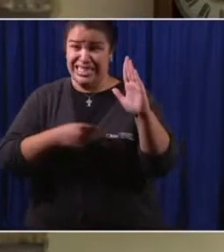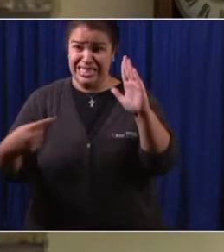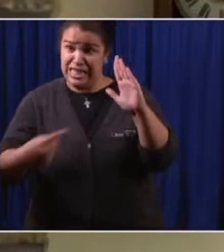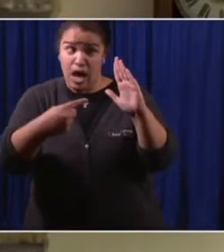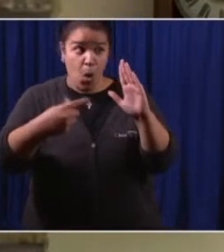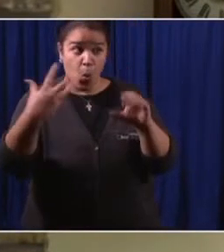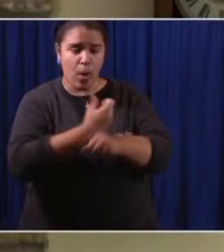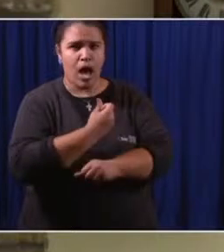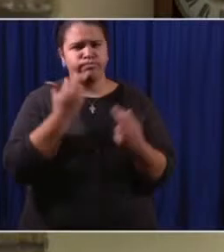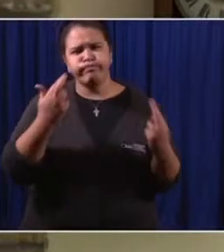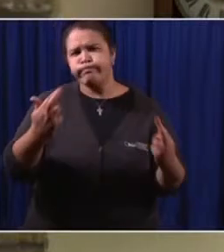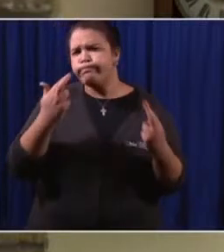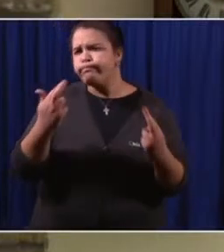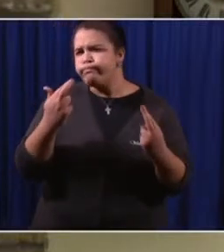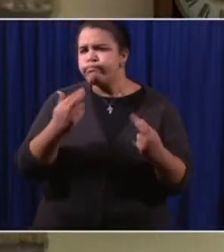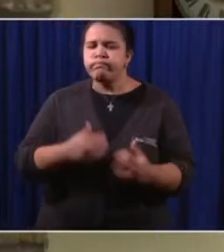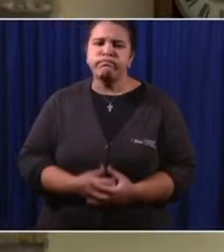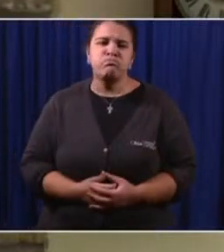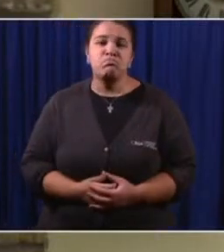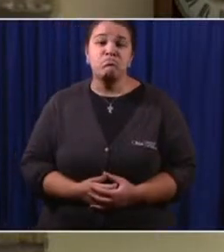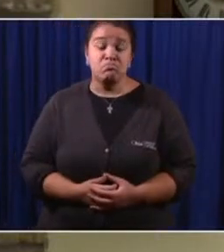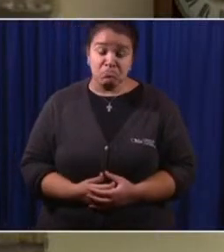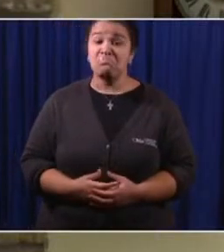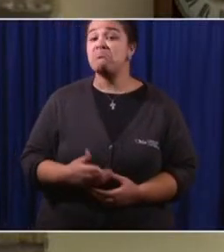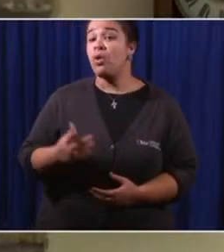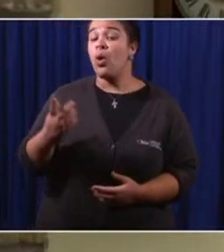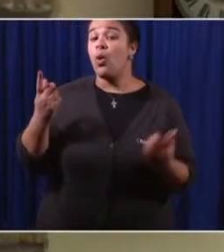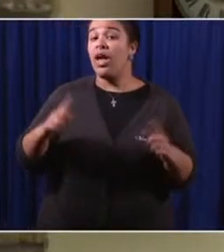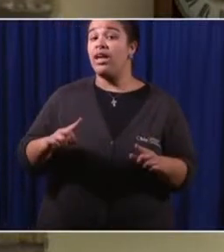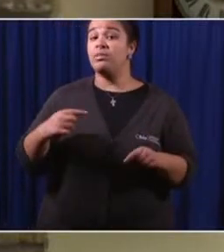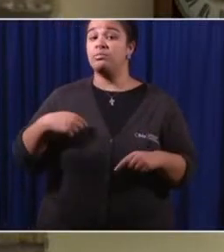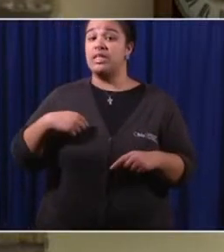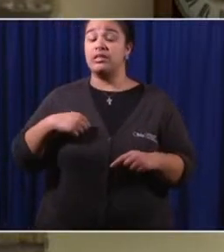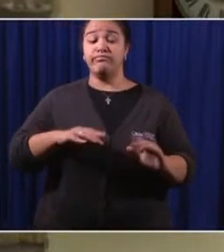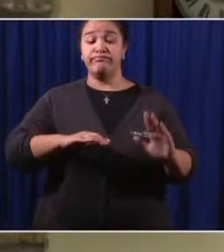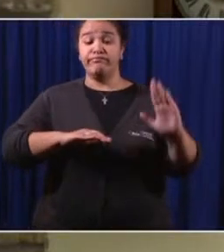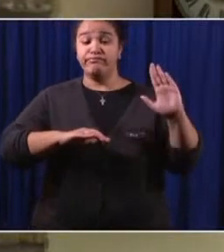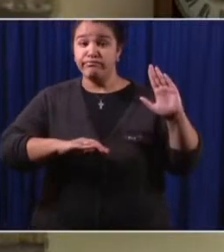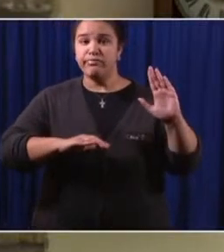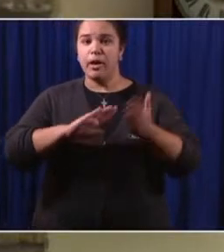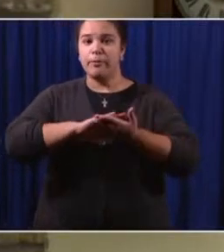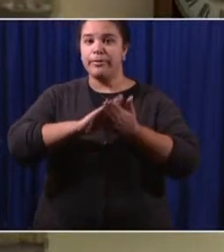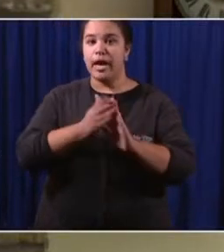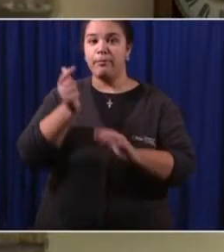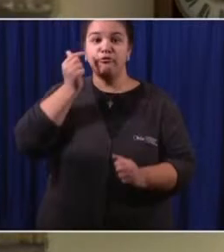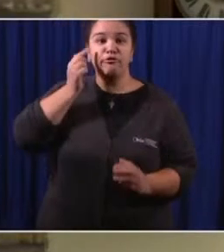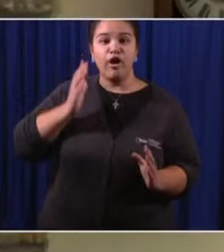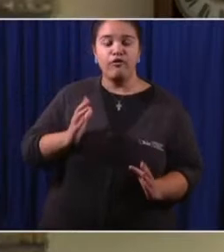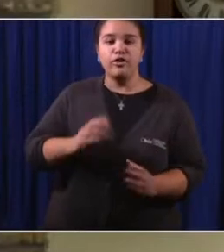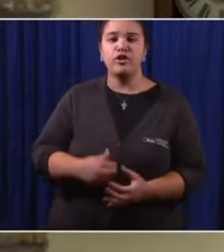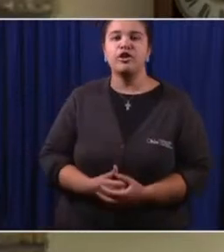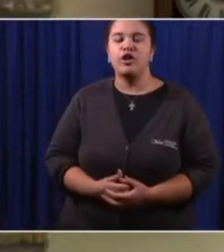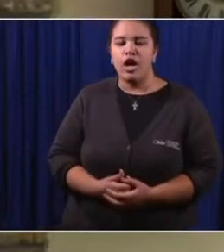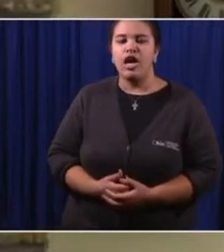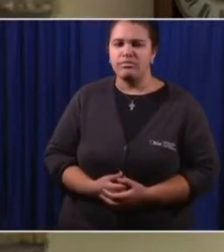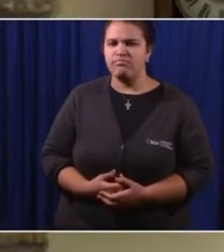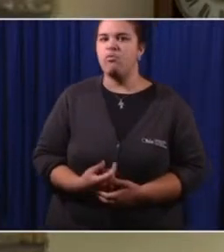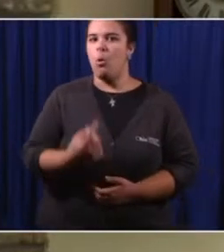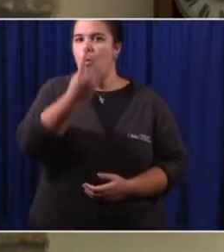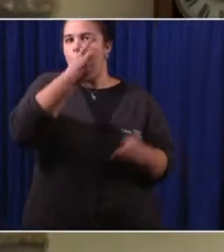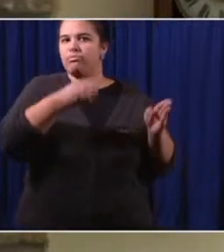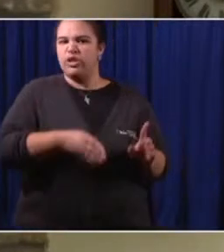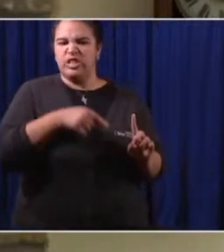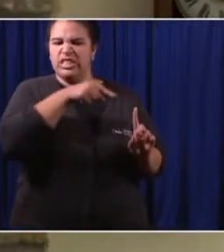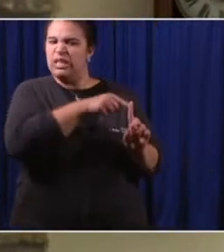One of the first things I did when I became governor is ask Joe Z's, who has real experience at Wright-Patterson Air Force